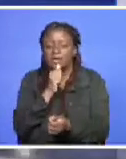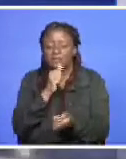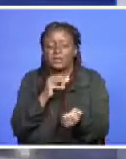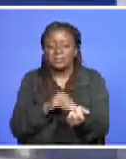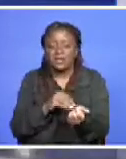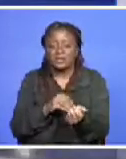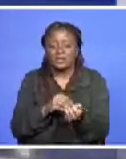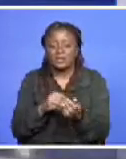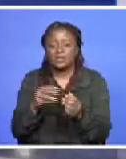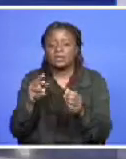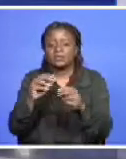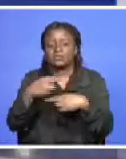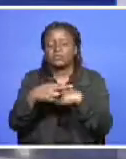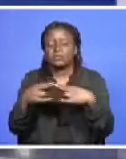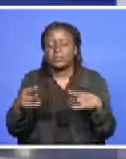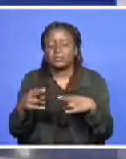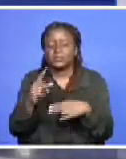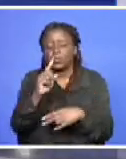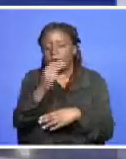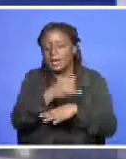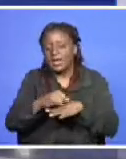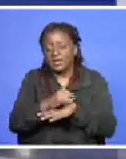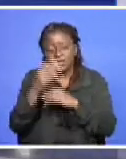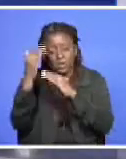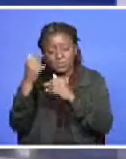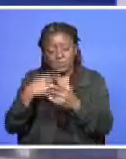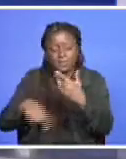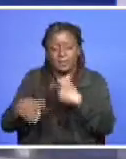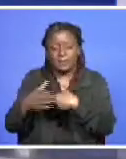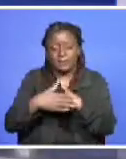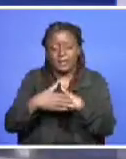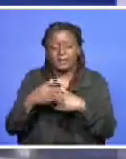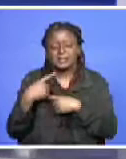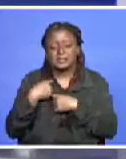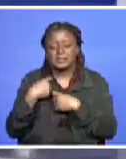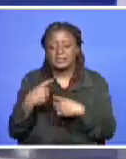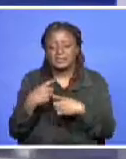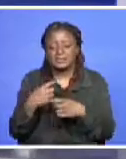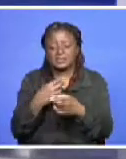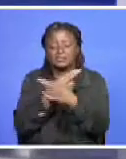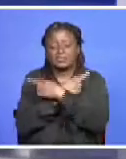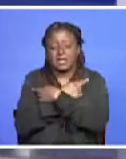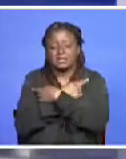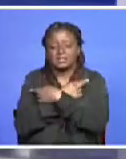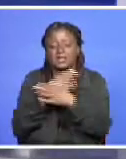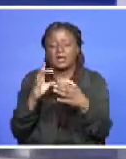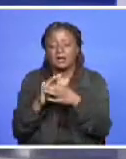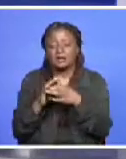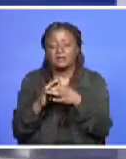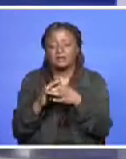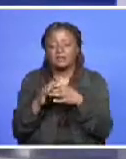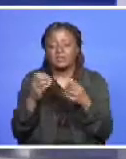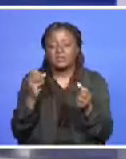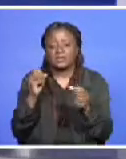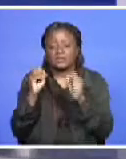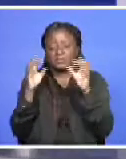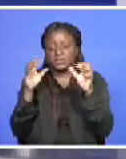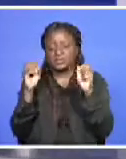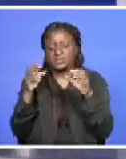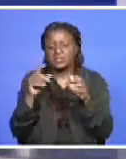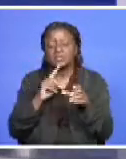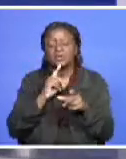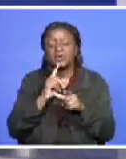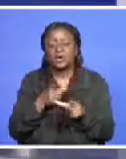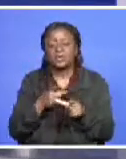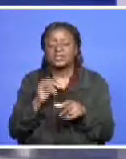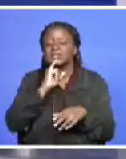Well, in other news tonight, one island hoping to rebound since relaxation in the emergency orders is Exuma. International flights to that